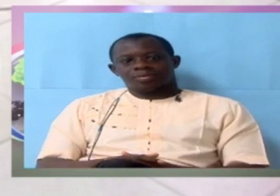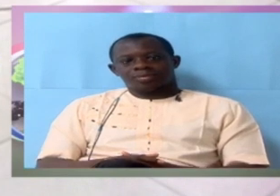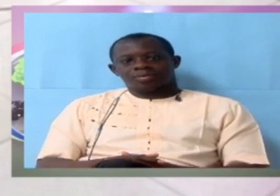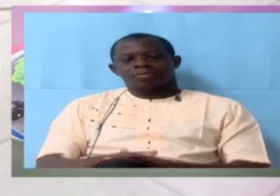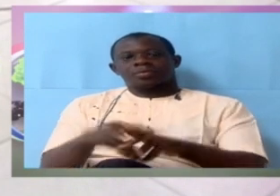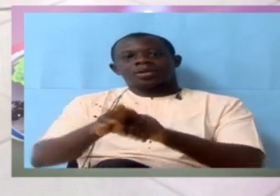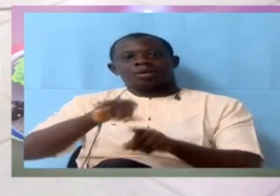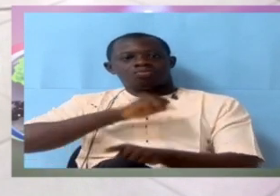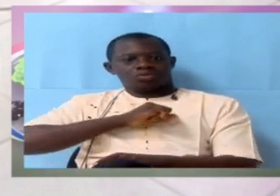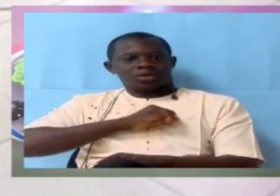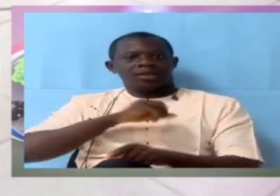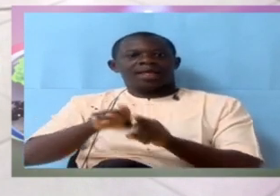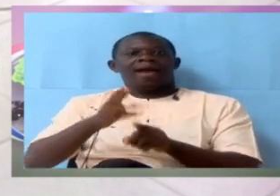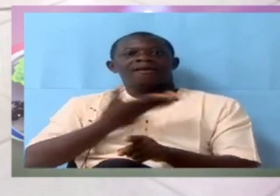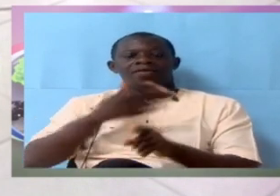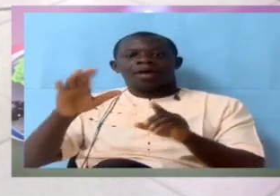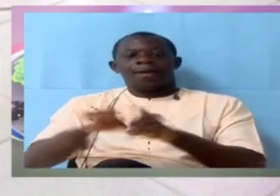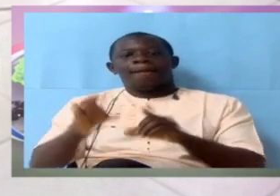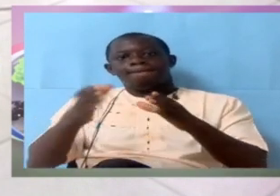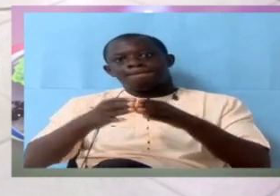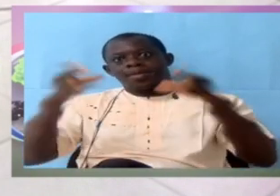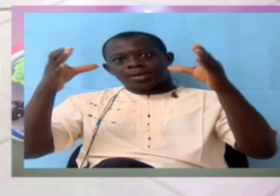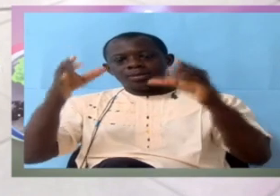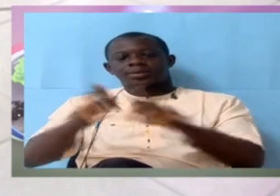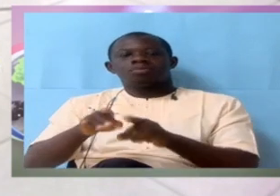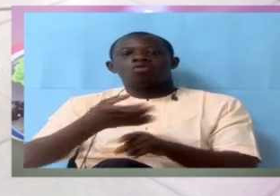He had this big rubber cup